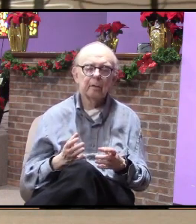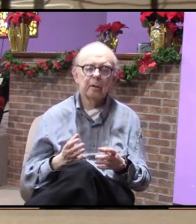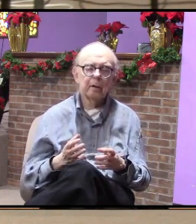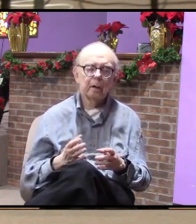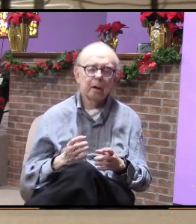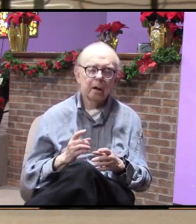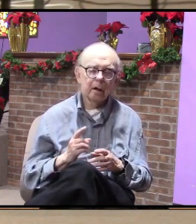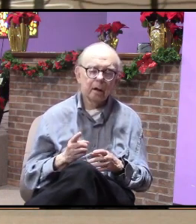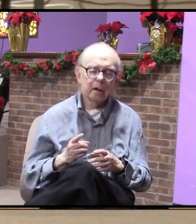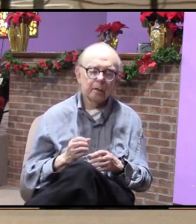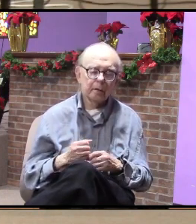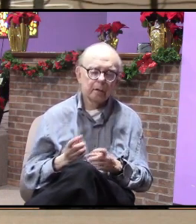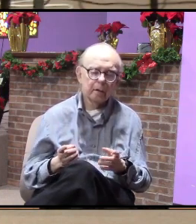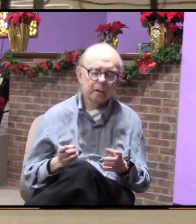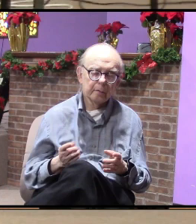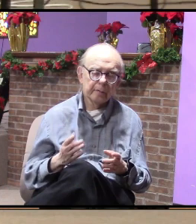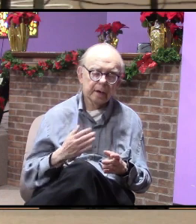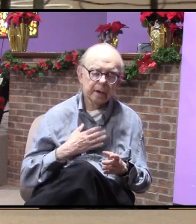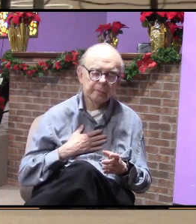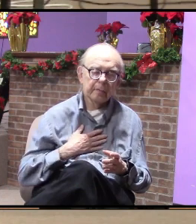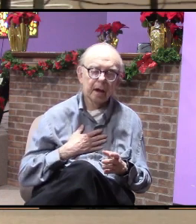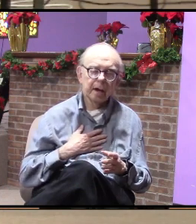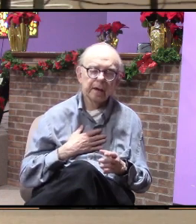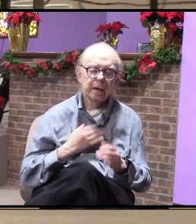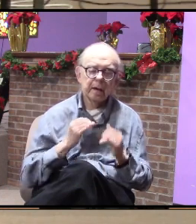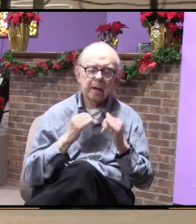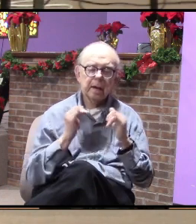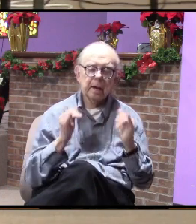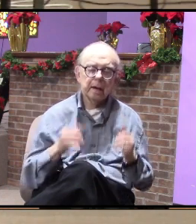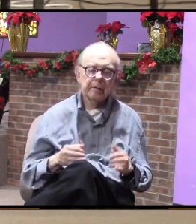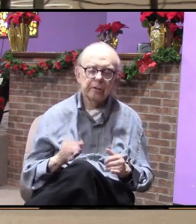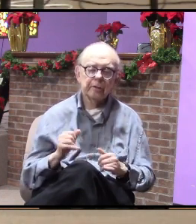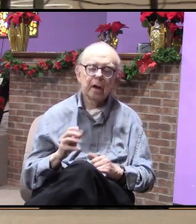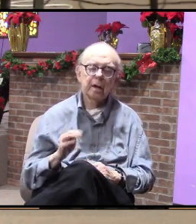that's going to be made in my image.